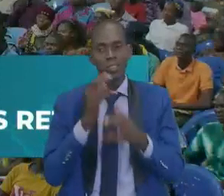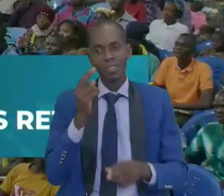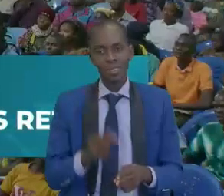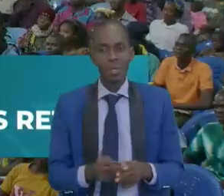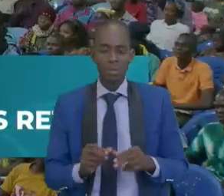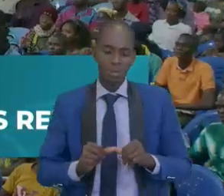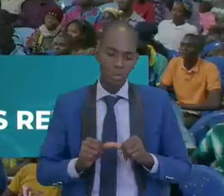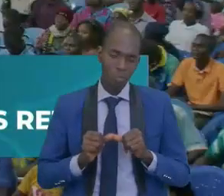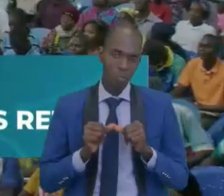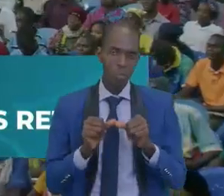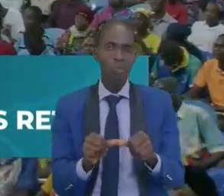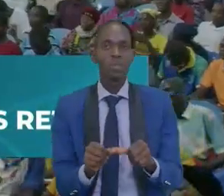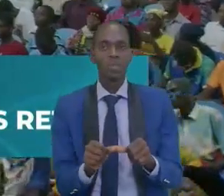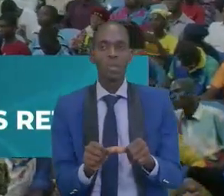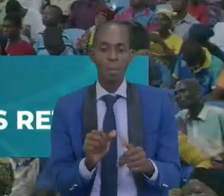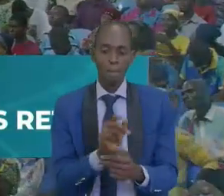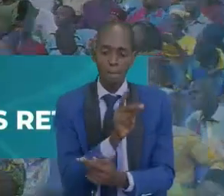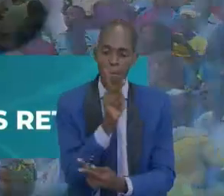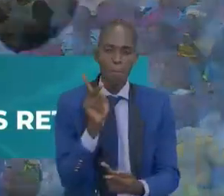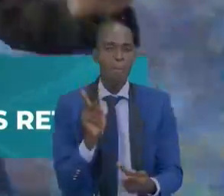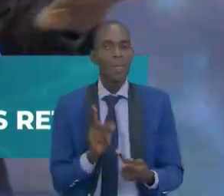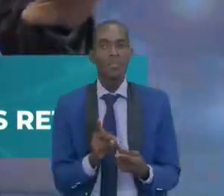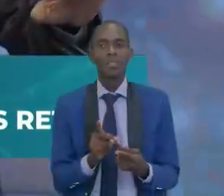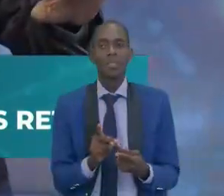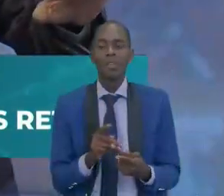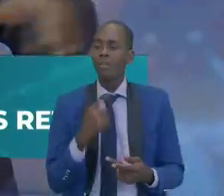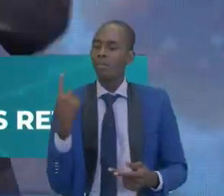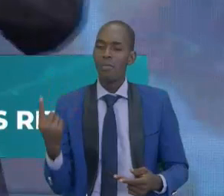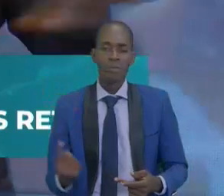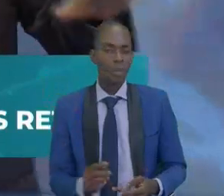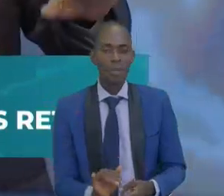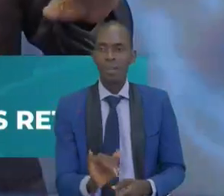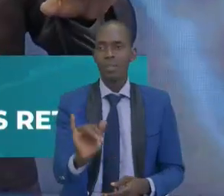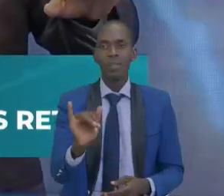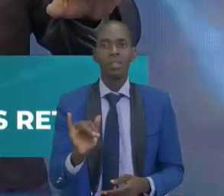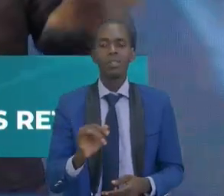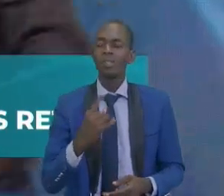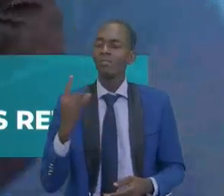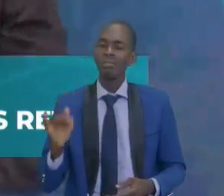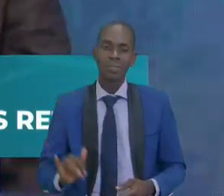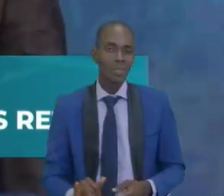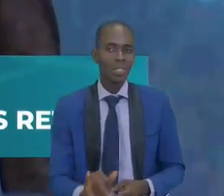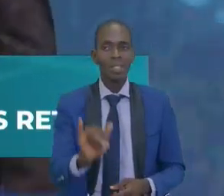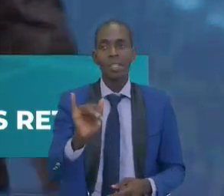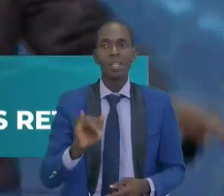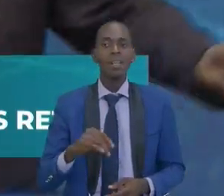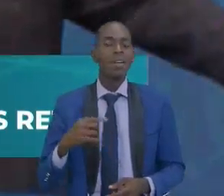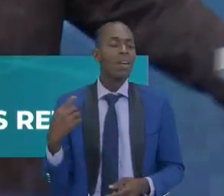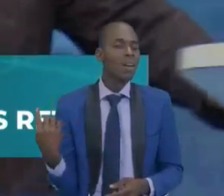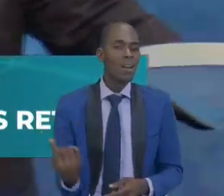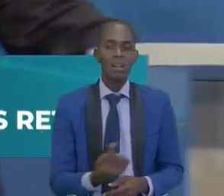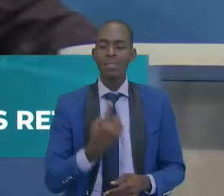Perpetual, perfect, forever, eternal, ever and